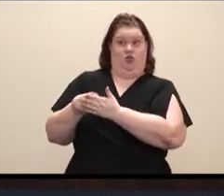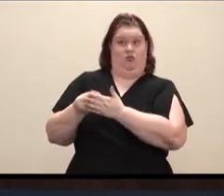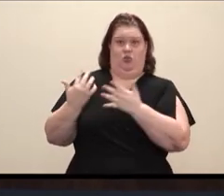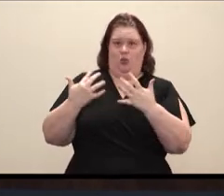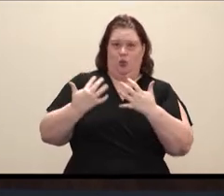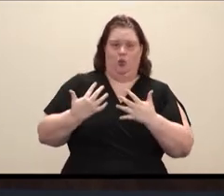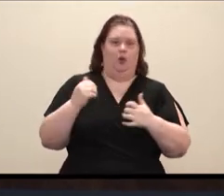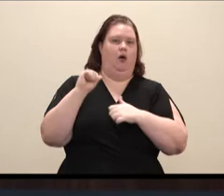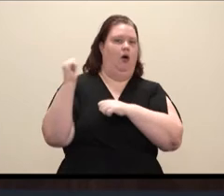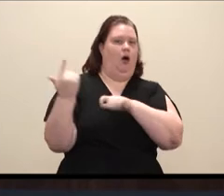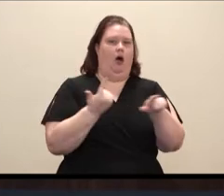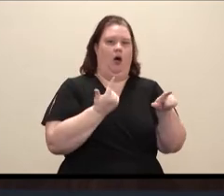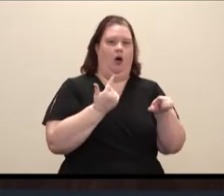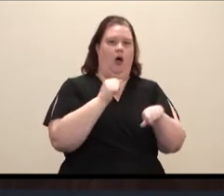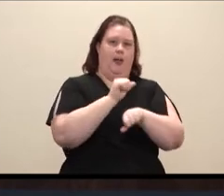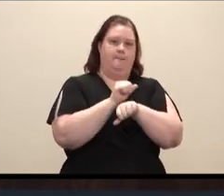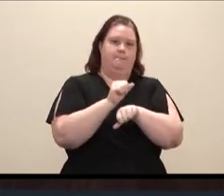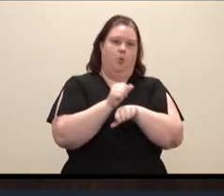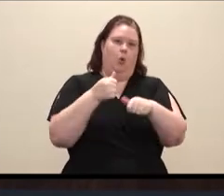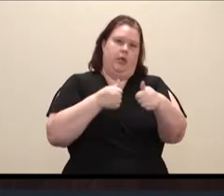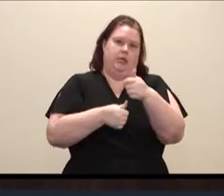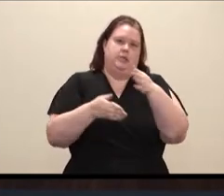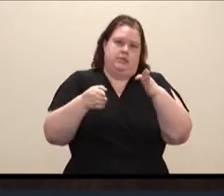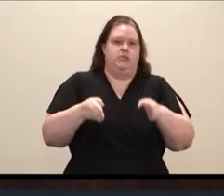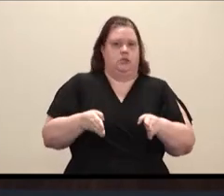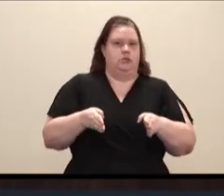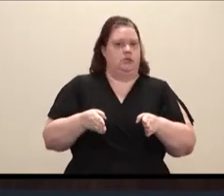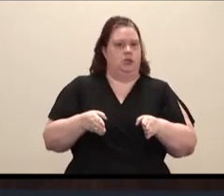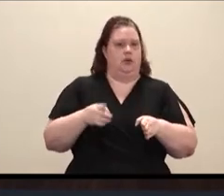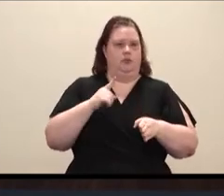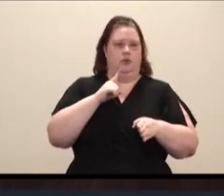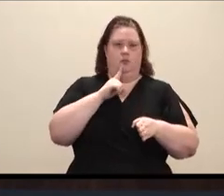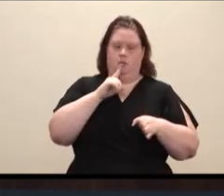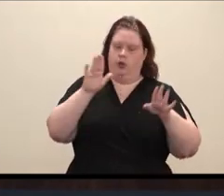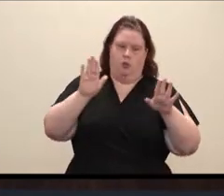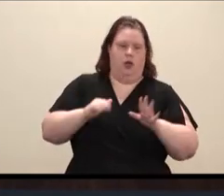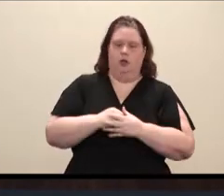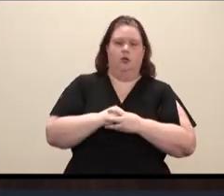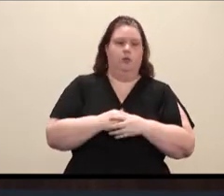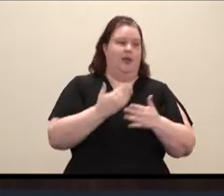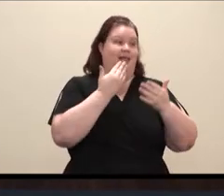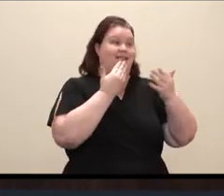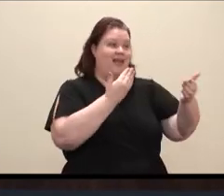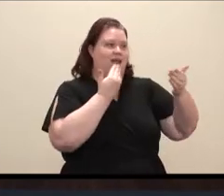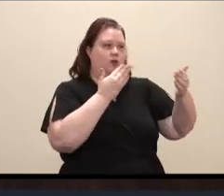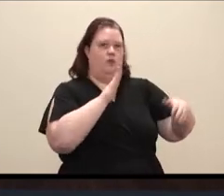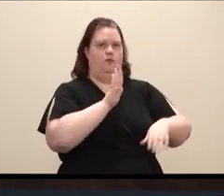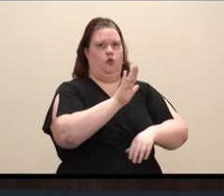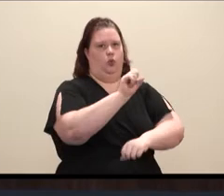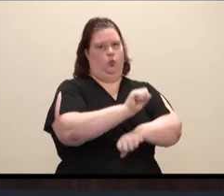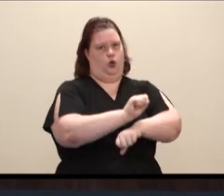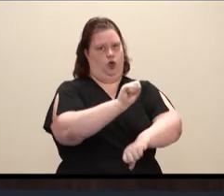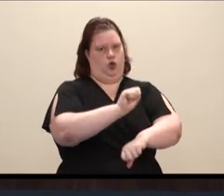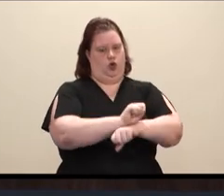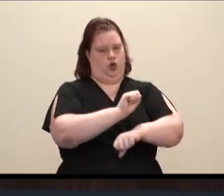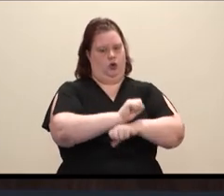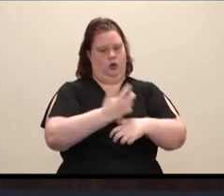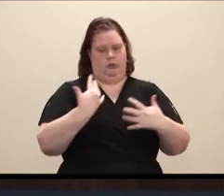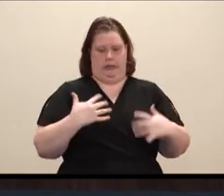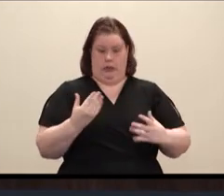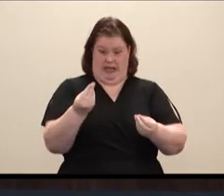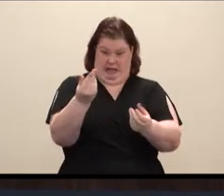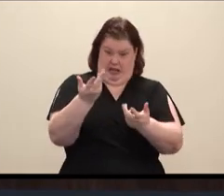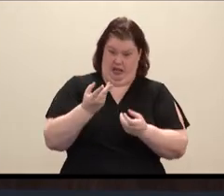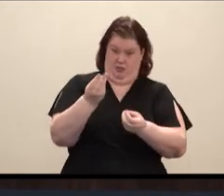been extremely responsive, and I want to congratulate you and thank you for the work that you've done, as evidenced by